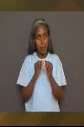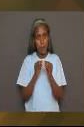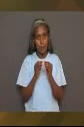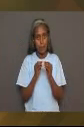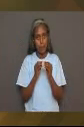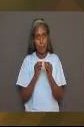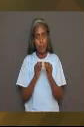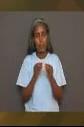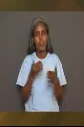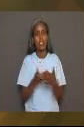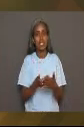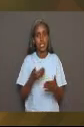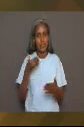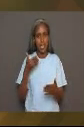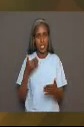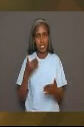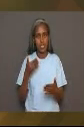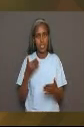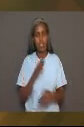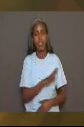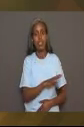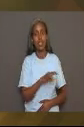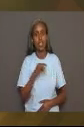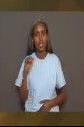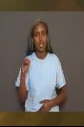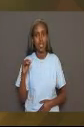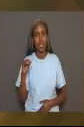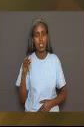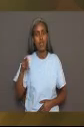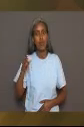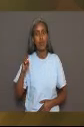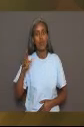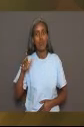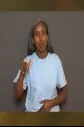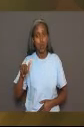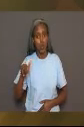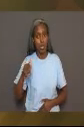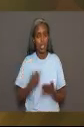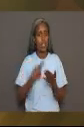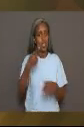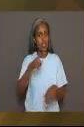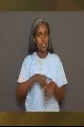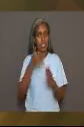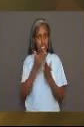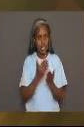sum, a difference, and a polynomial.